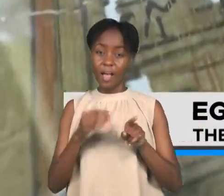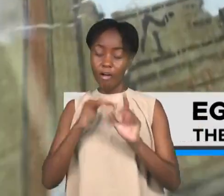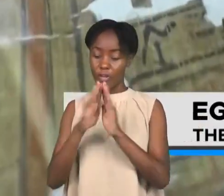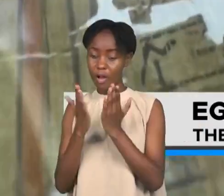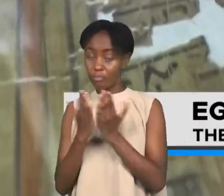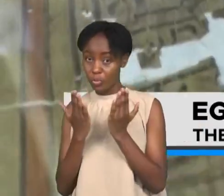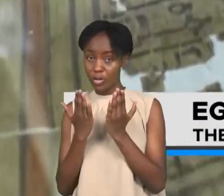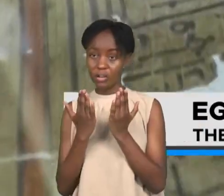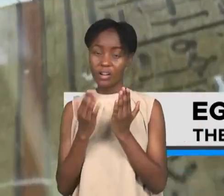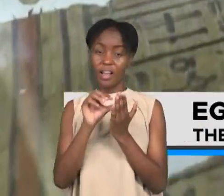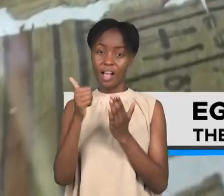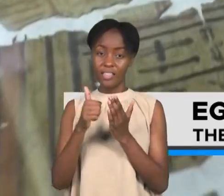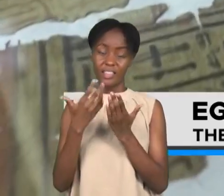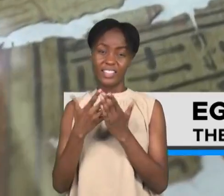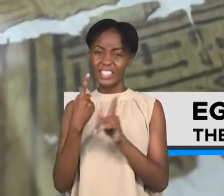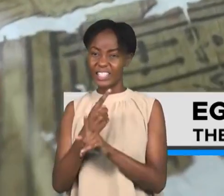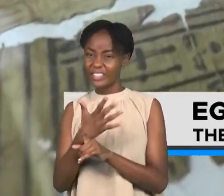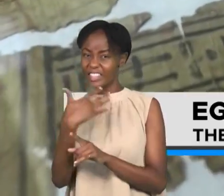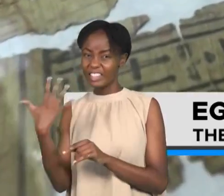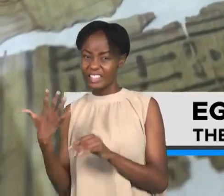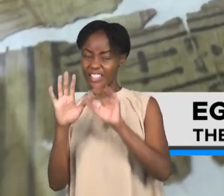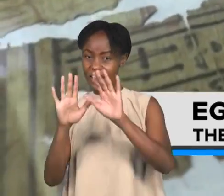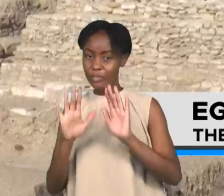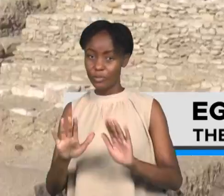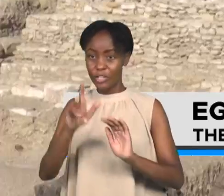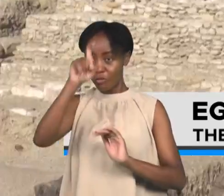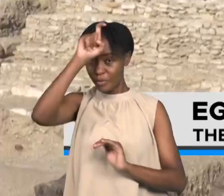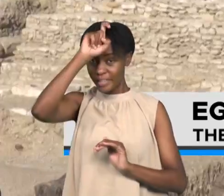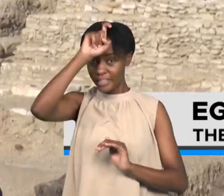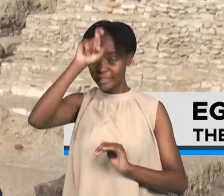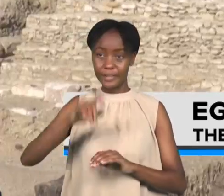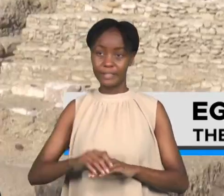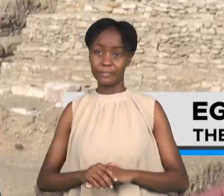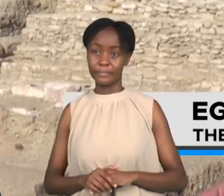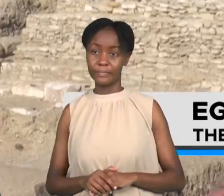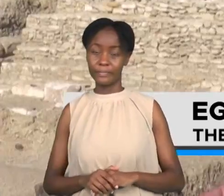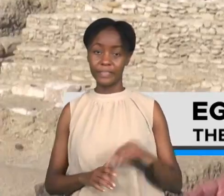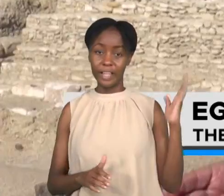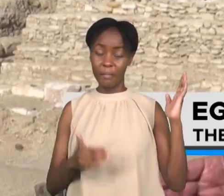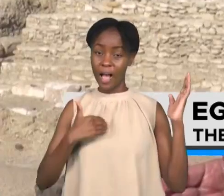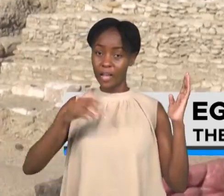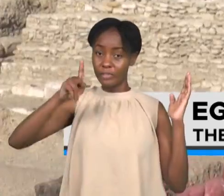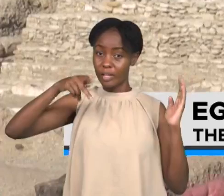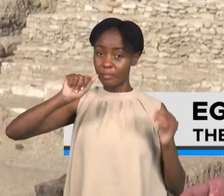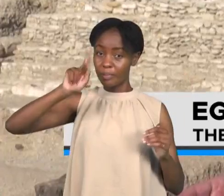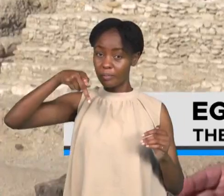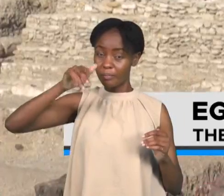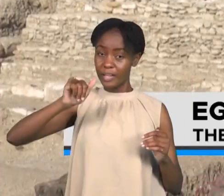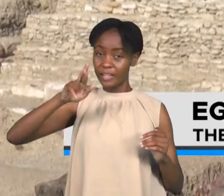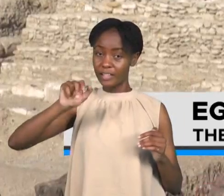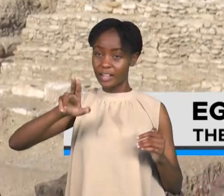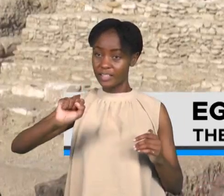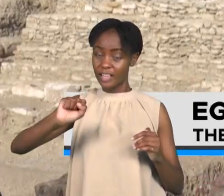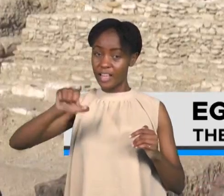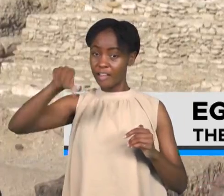masks, wooden boards, games the ancient Egyptians used to play. And we found a papyri 5 meters long beside